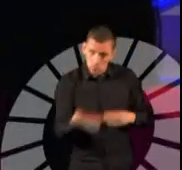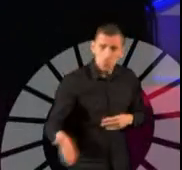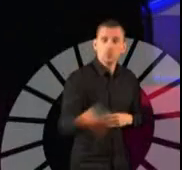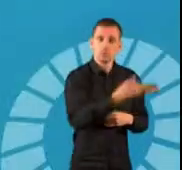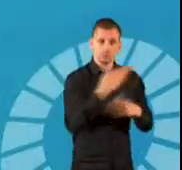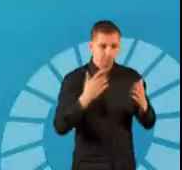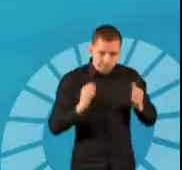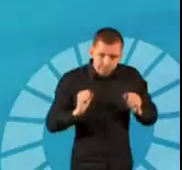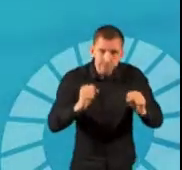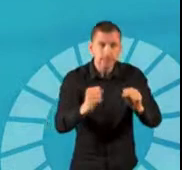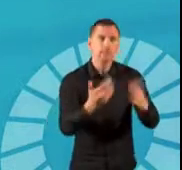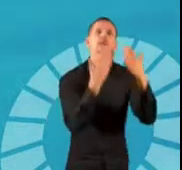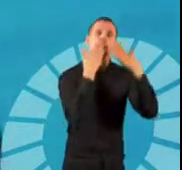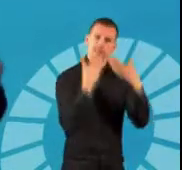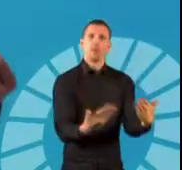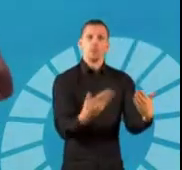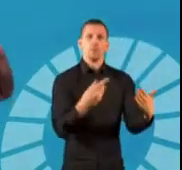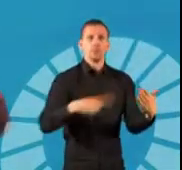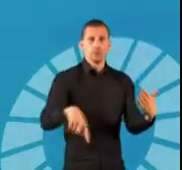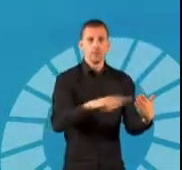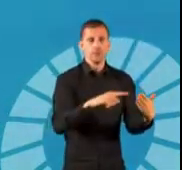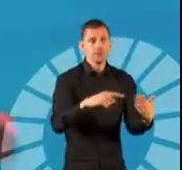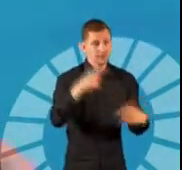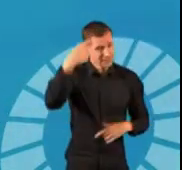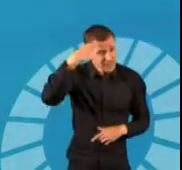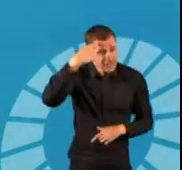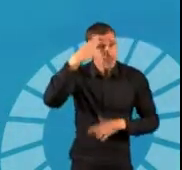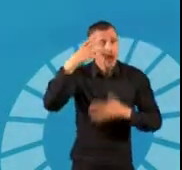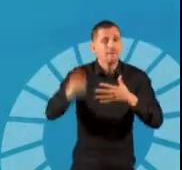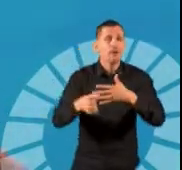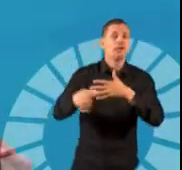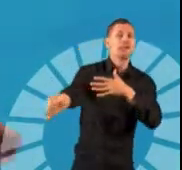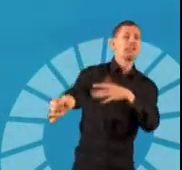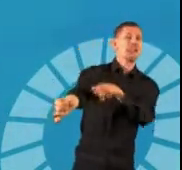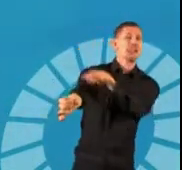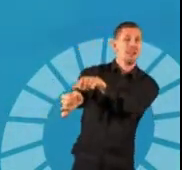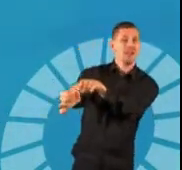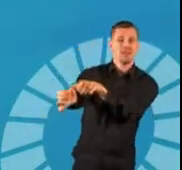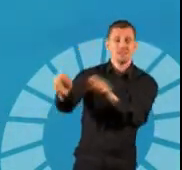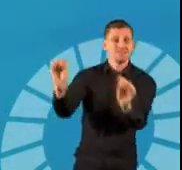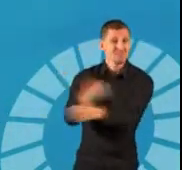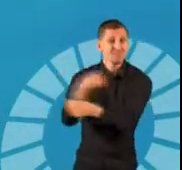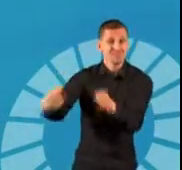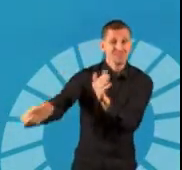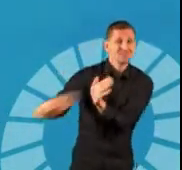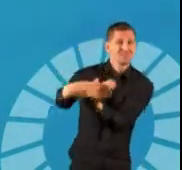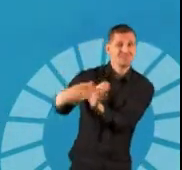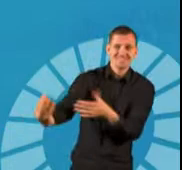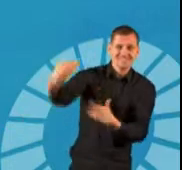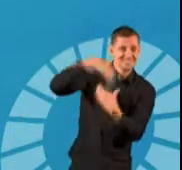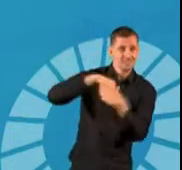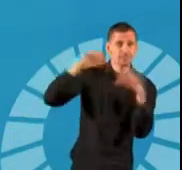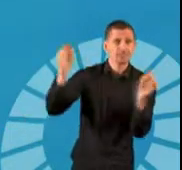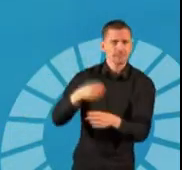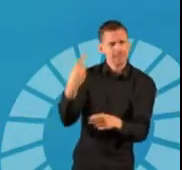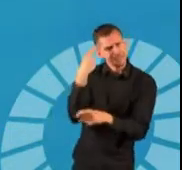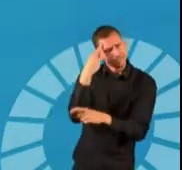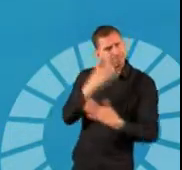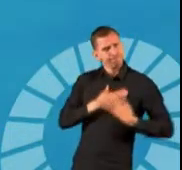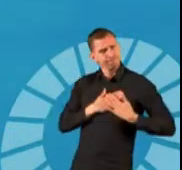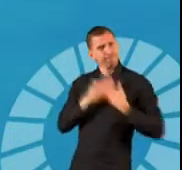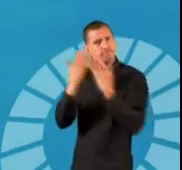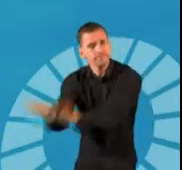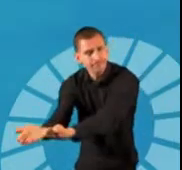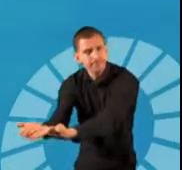behalf of the Youth Task Force, on behalf of the National Gender Youth Activists, on behalf of the Youth Action Coalition Co-leads, on behalf of